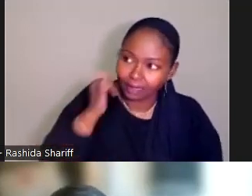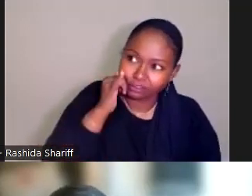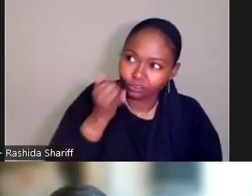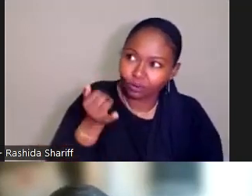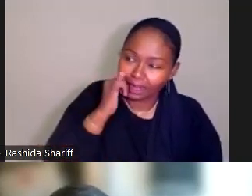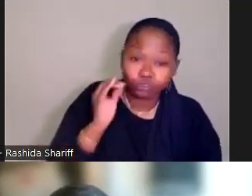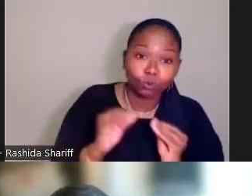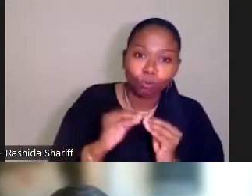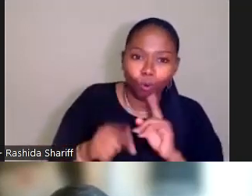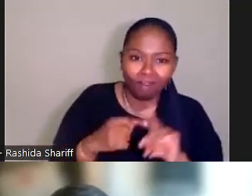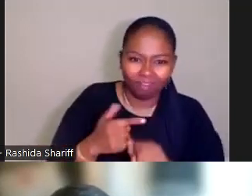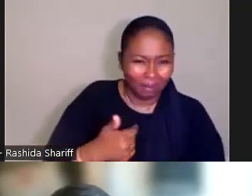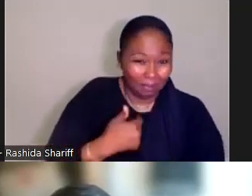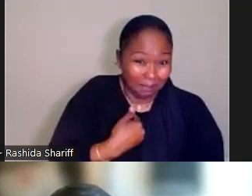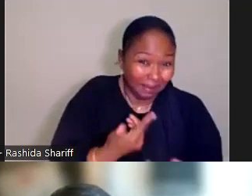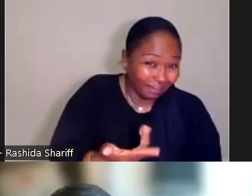I do.